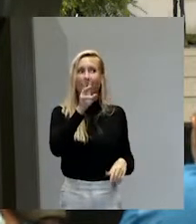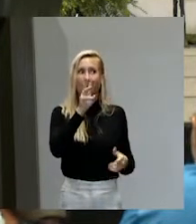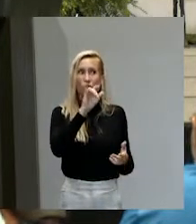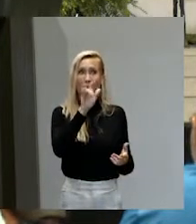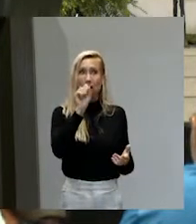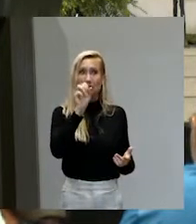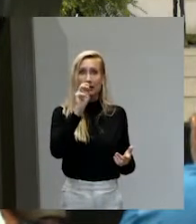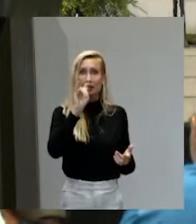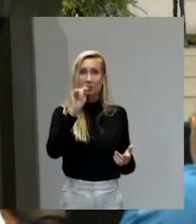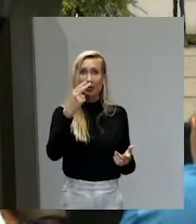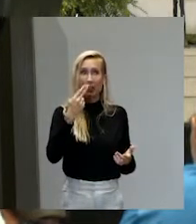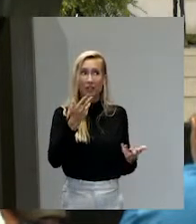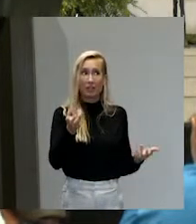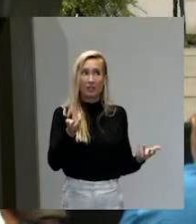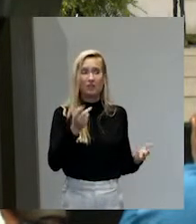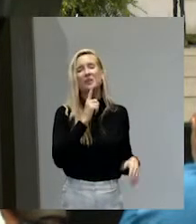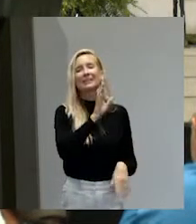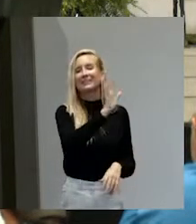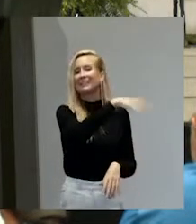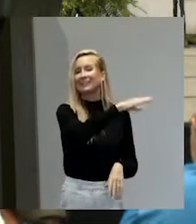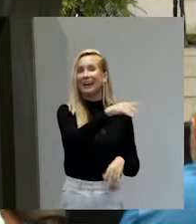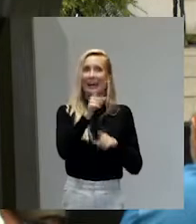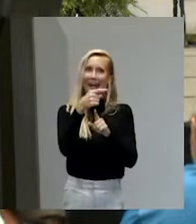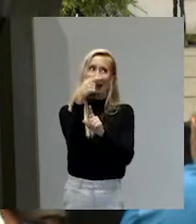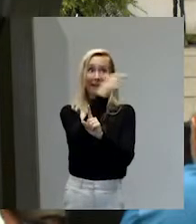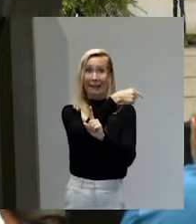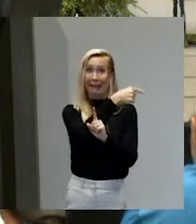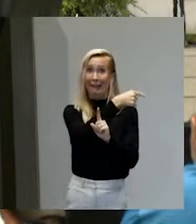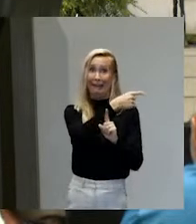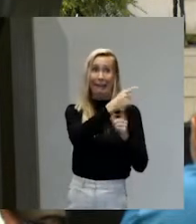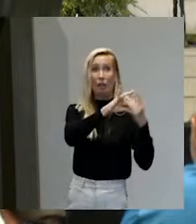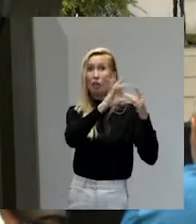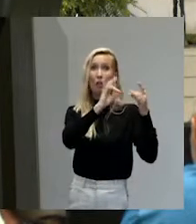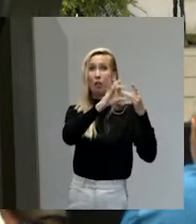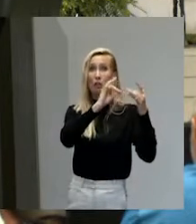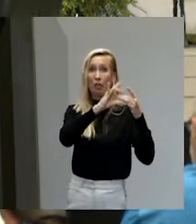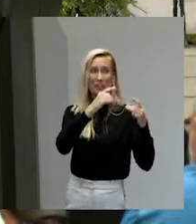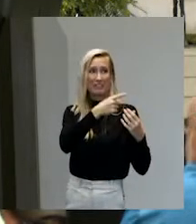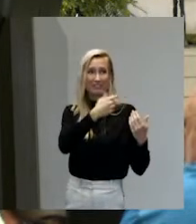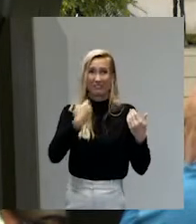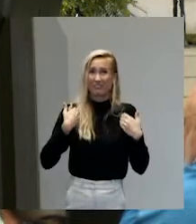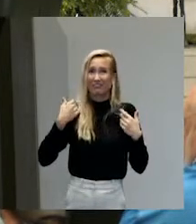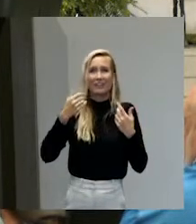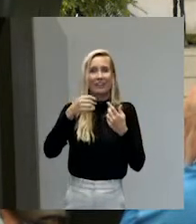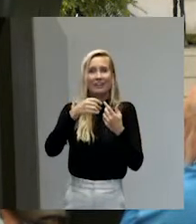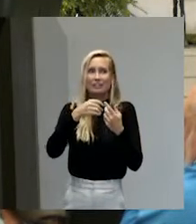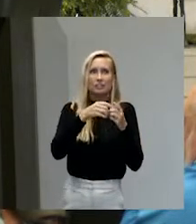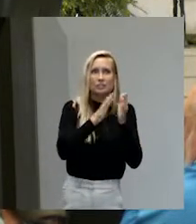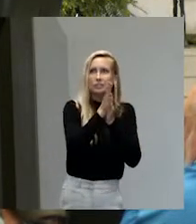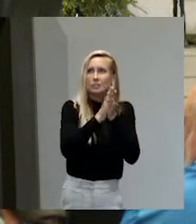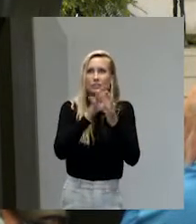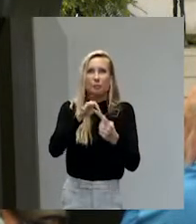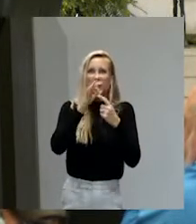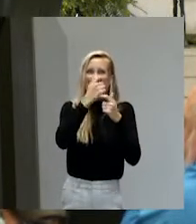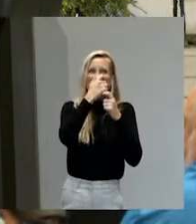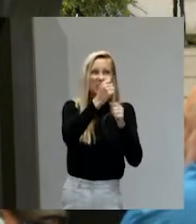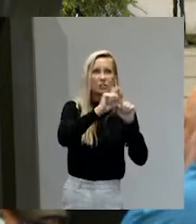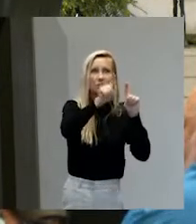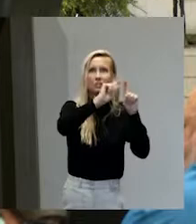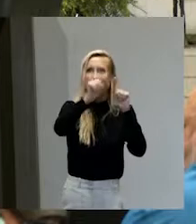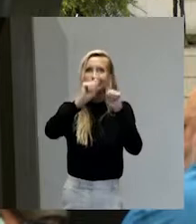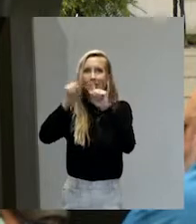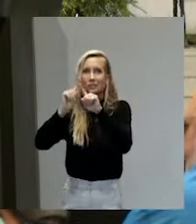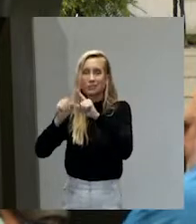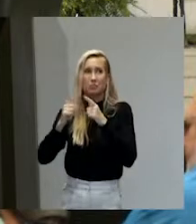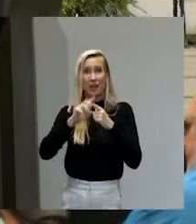Every special interest he has in like an entertainment thing. Remember Will Smith with the book and everything? That's one thing, and leave him alone. I'm all